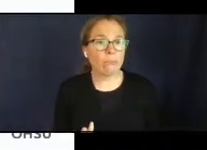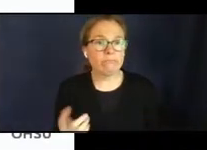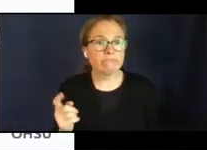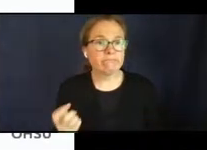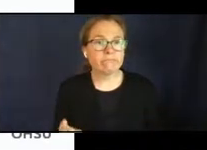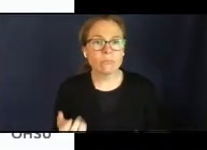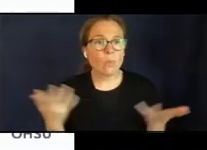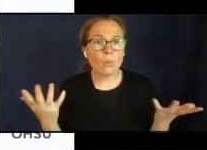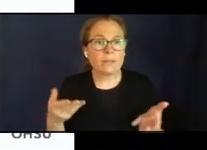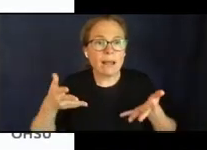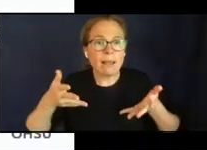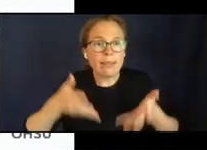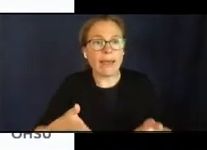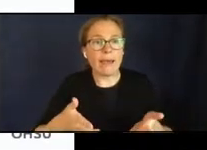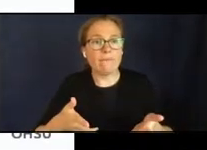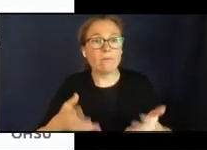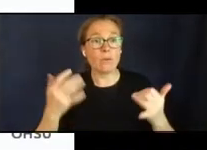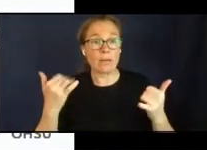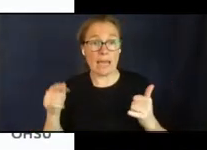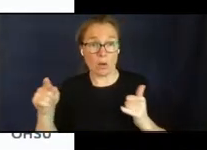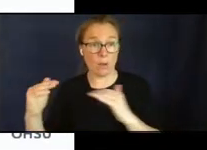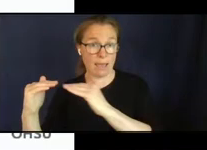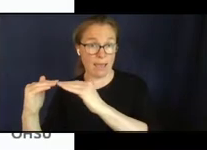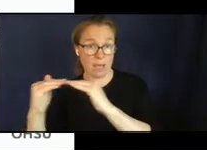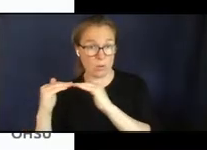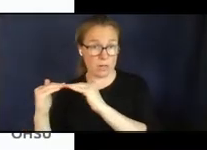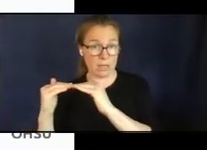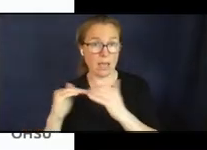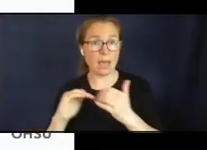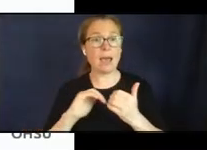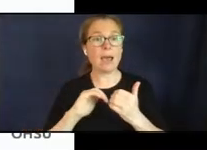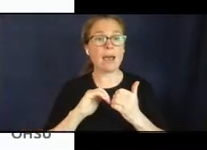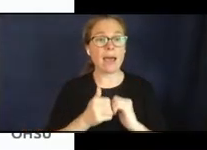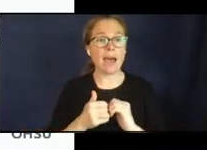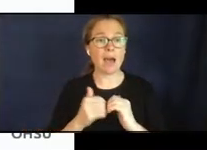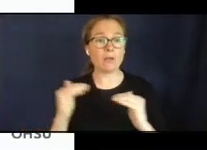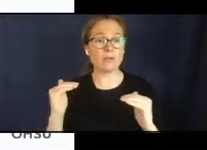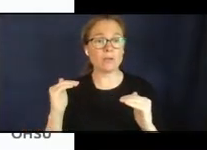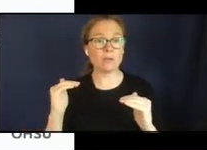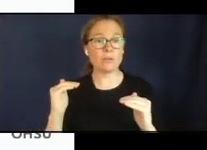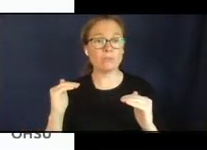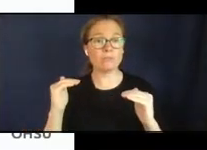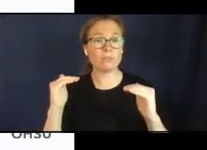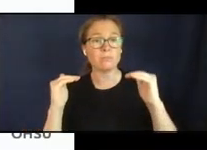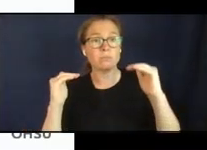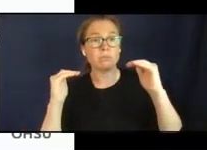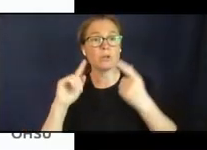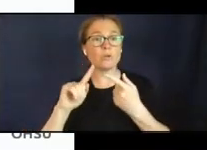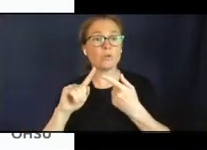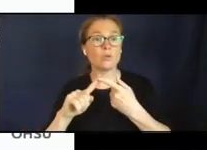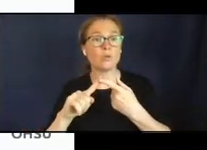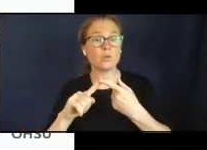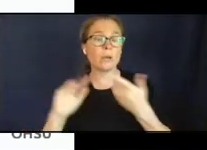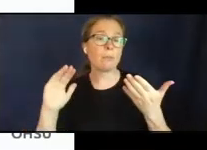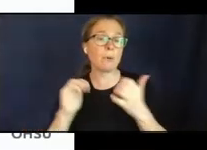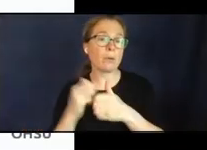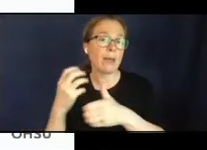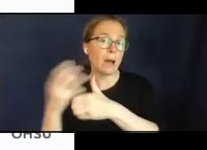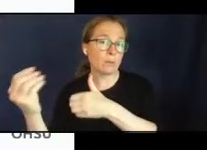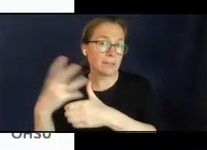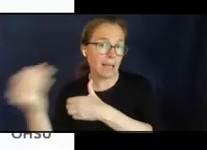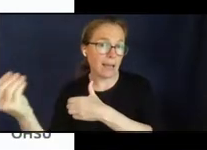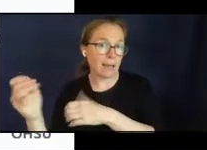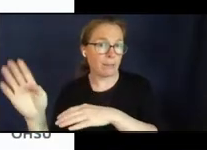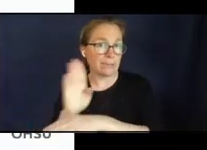that now equitable level up to a market comparison piece, which is a moving target that